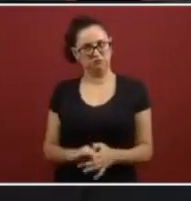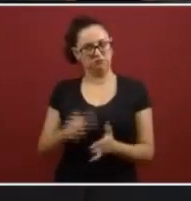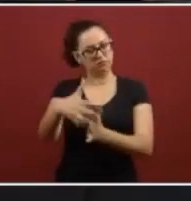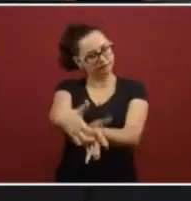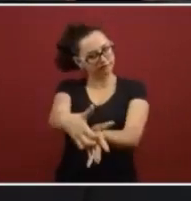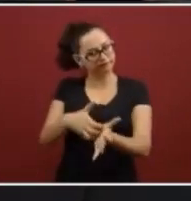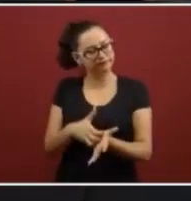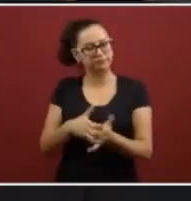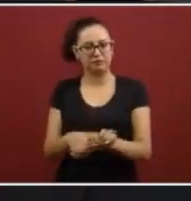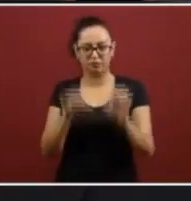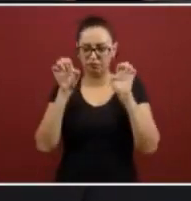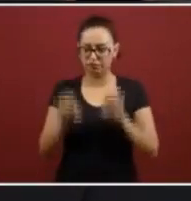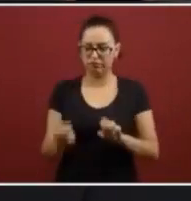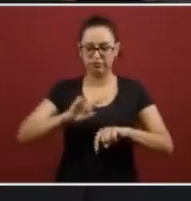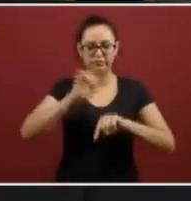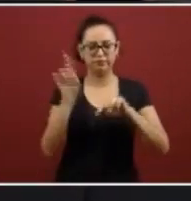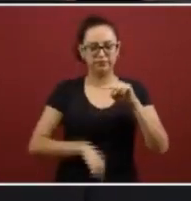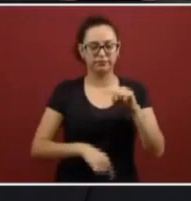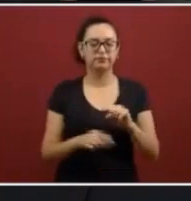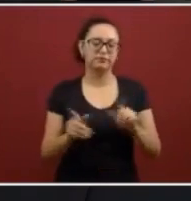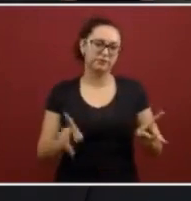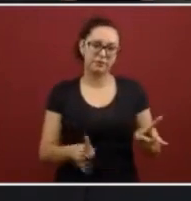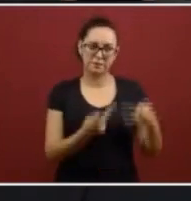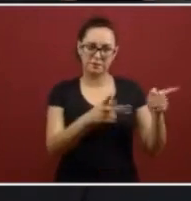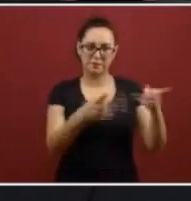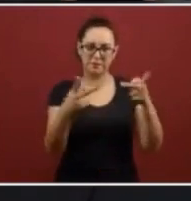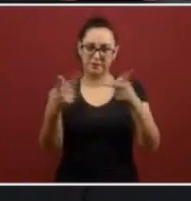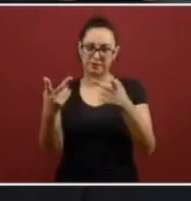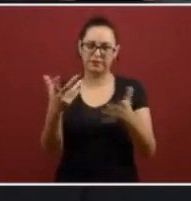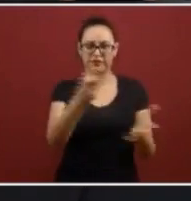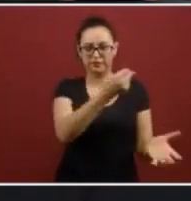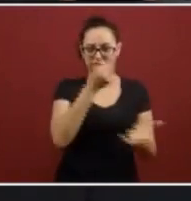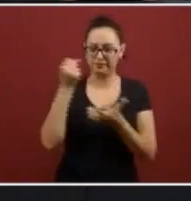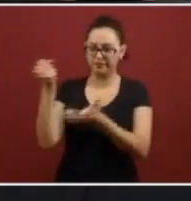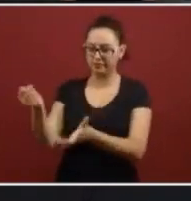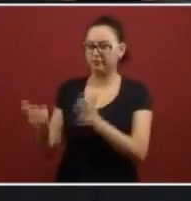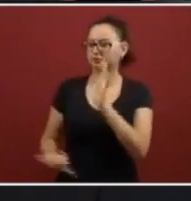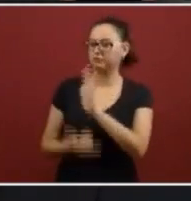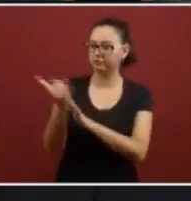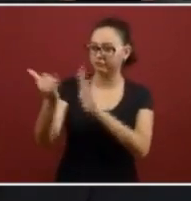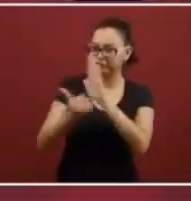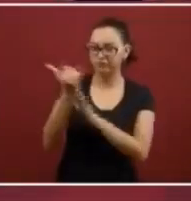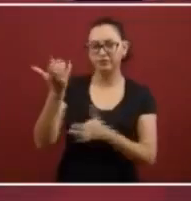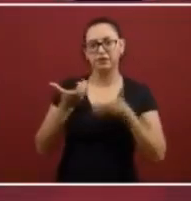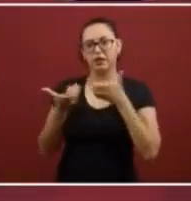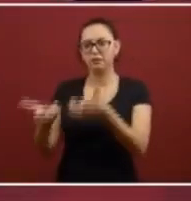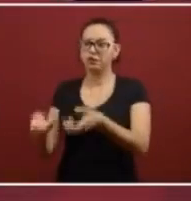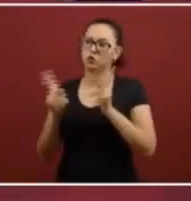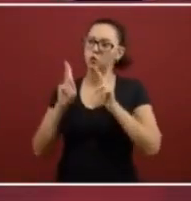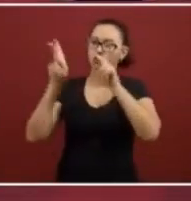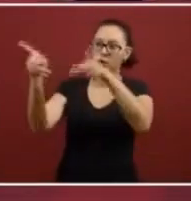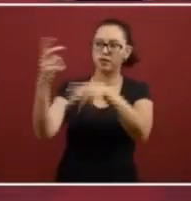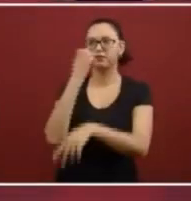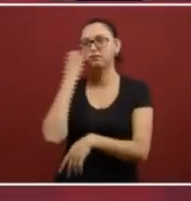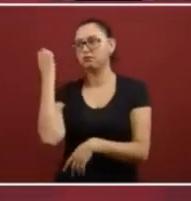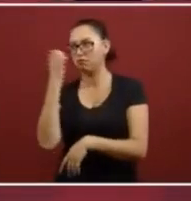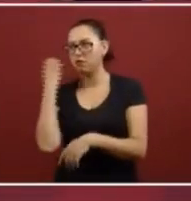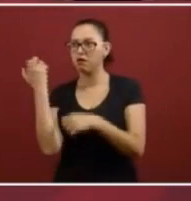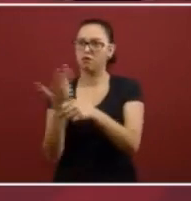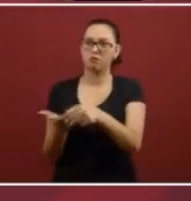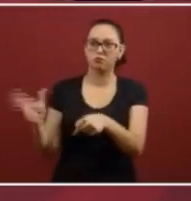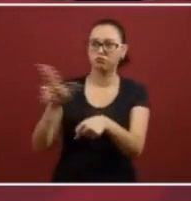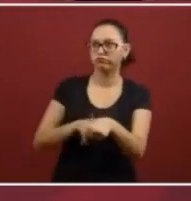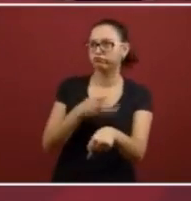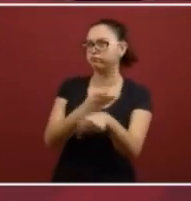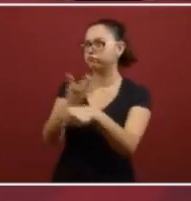que ahora se van a there's some destinar, in insisto, Acapulco that were a designated caminos, for the a puentes, president, a escuelas but y the hospitales, president entre renounced otras the obras. use of that, and